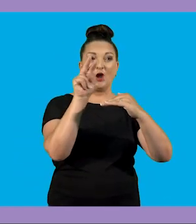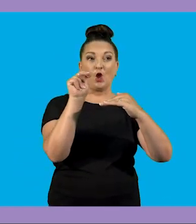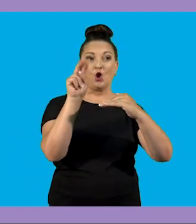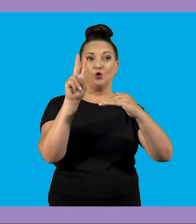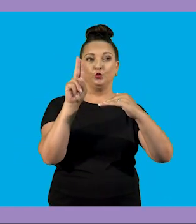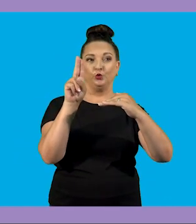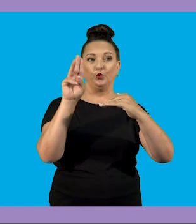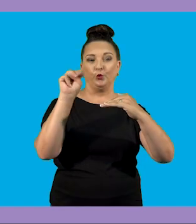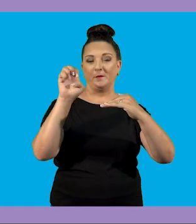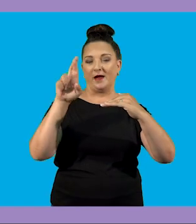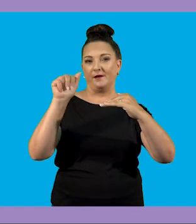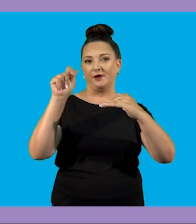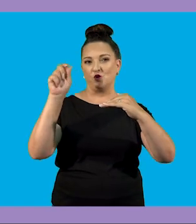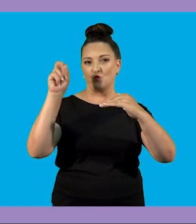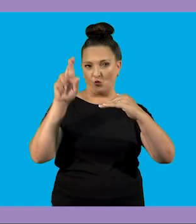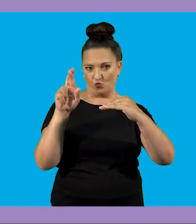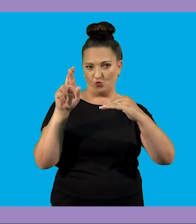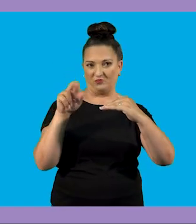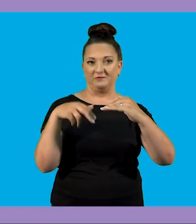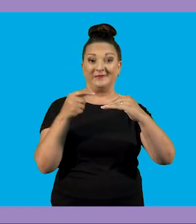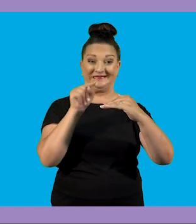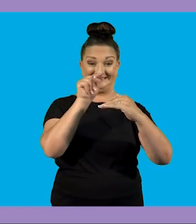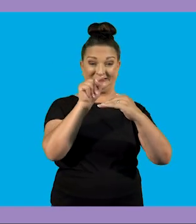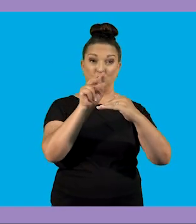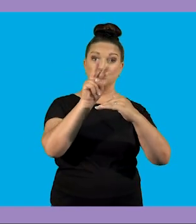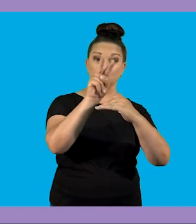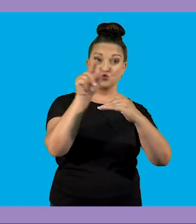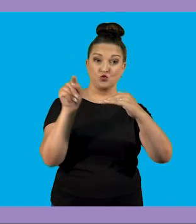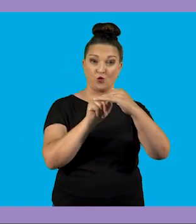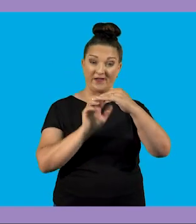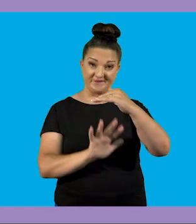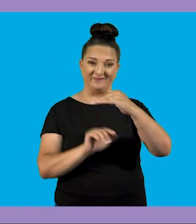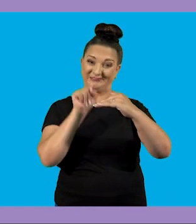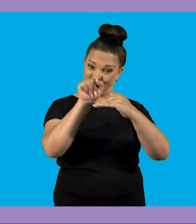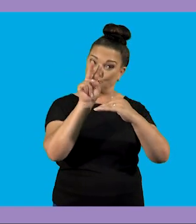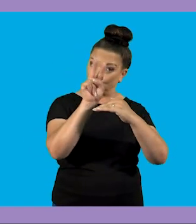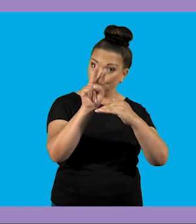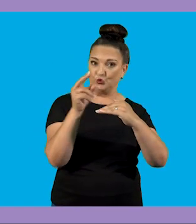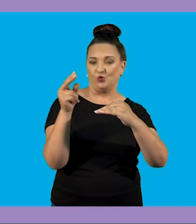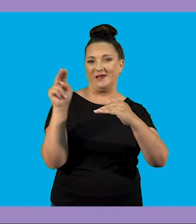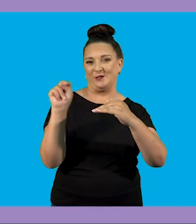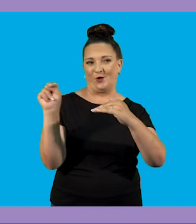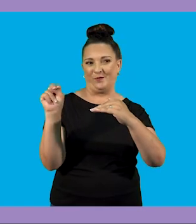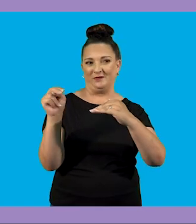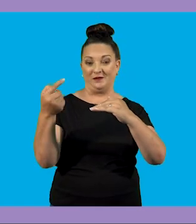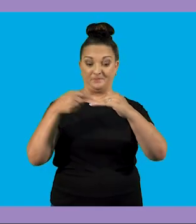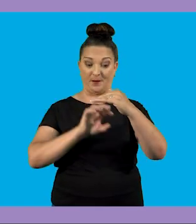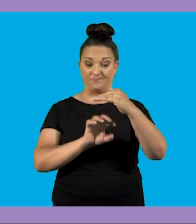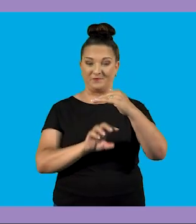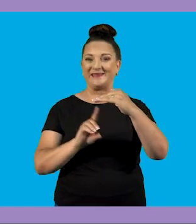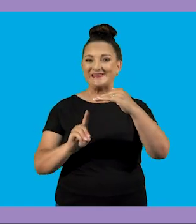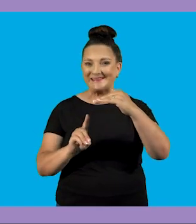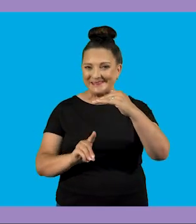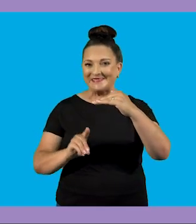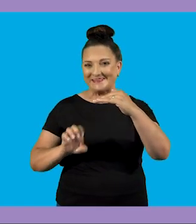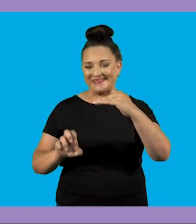example, in the fraction 2/5, the 2 is the numerator. And then lastly, we have a denominator, that is the bottom